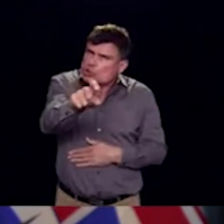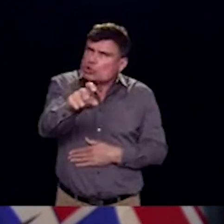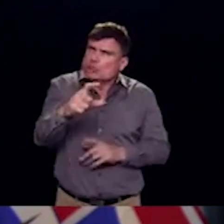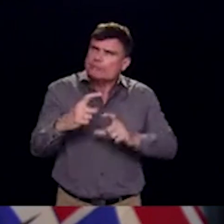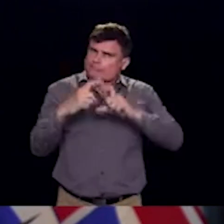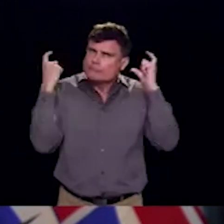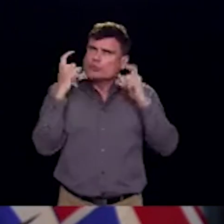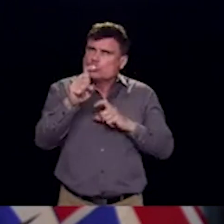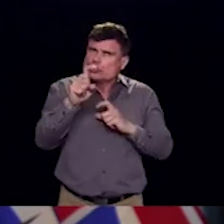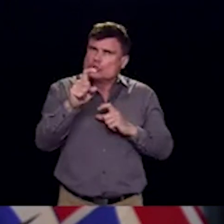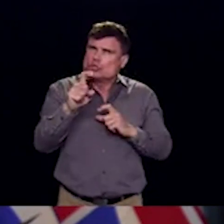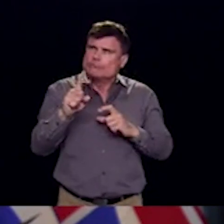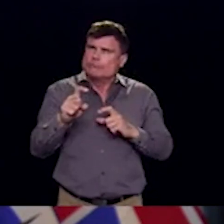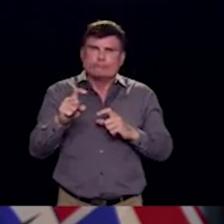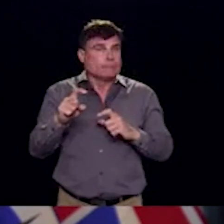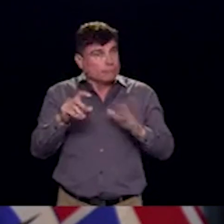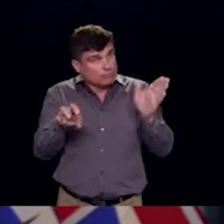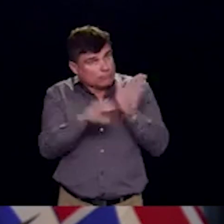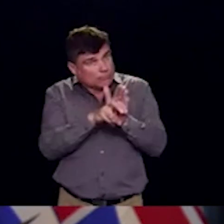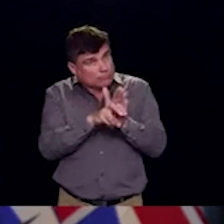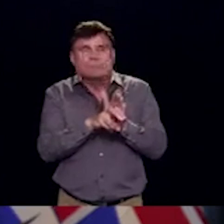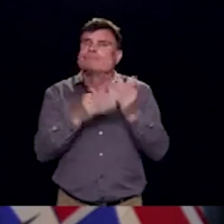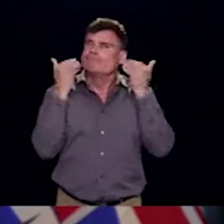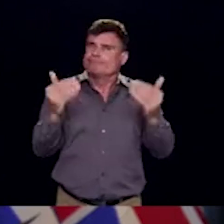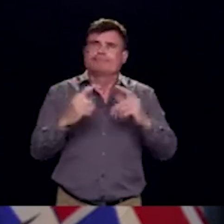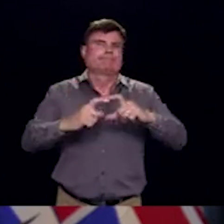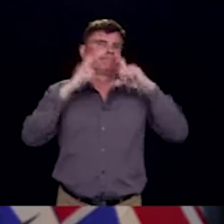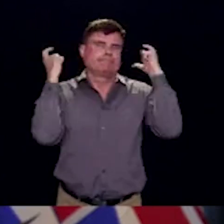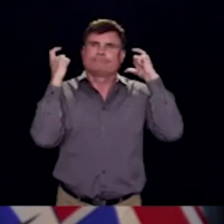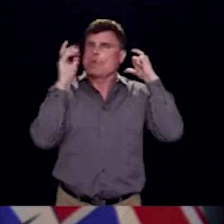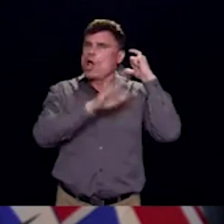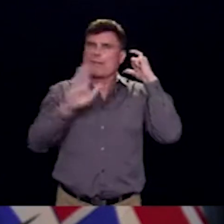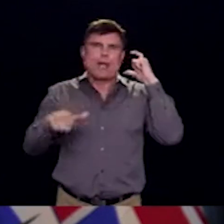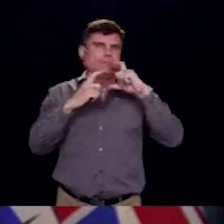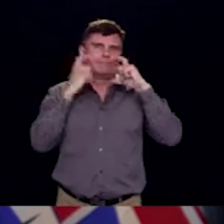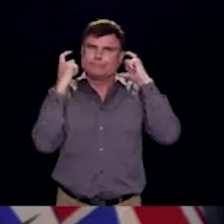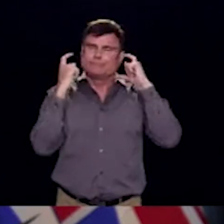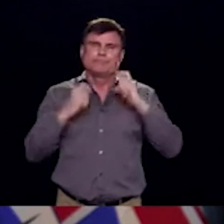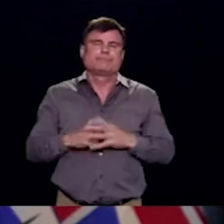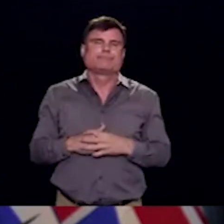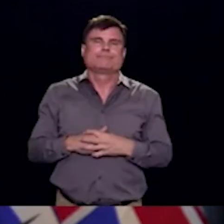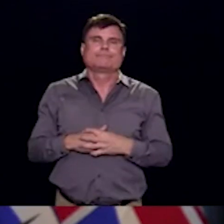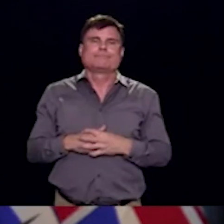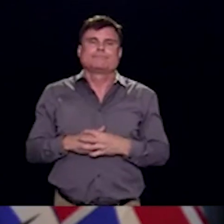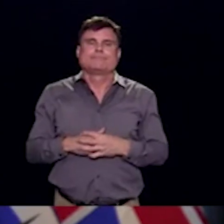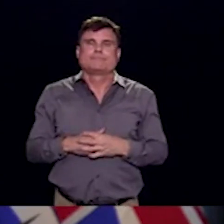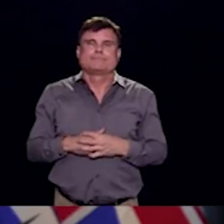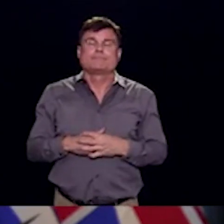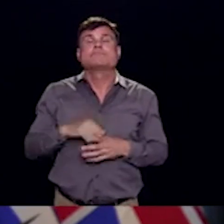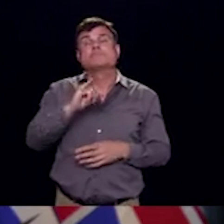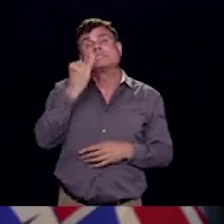need people who are more vulnerable, who are more likely to have severe illness. If you can't wear a mask